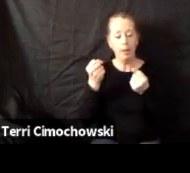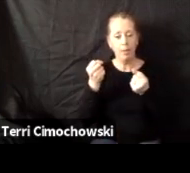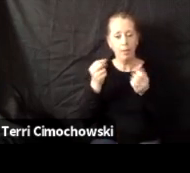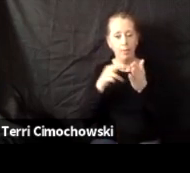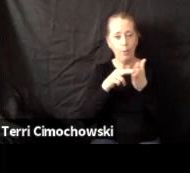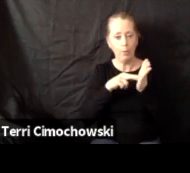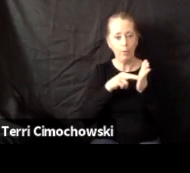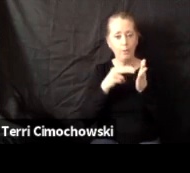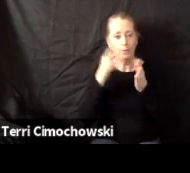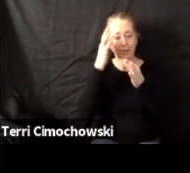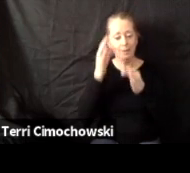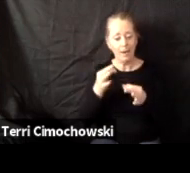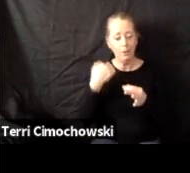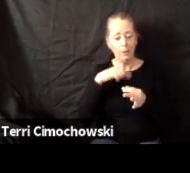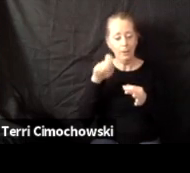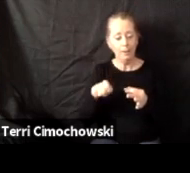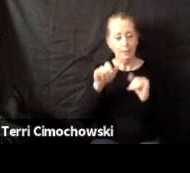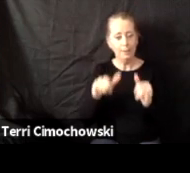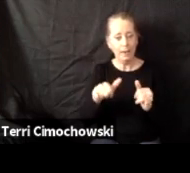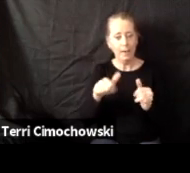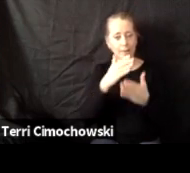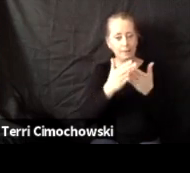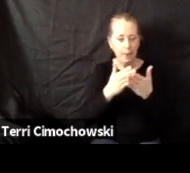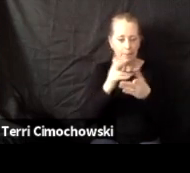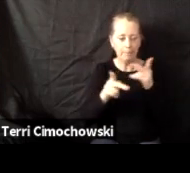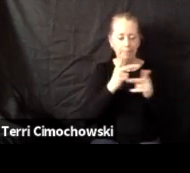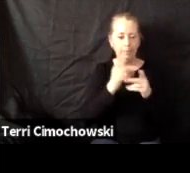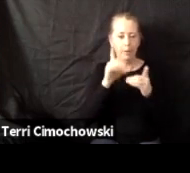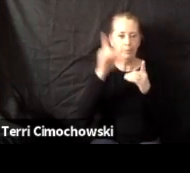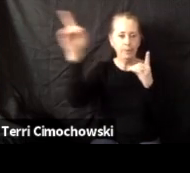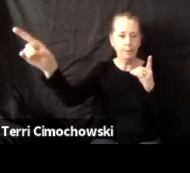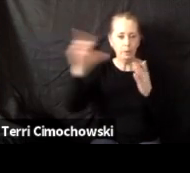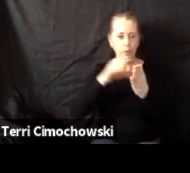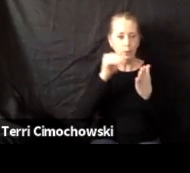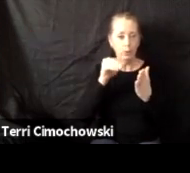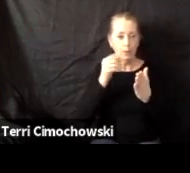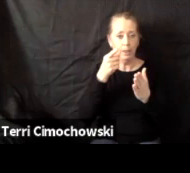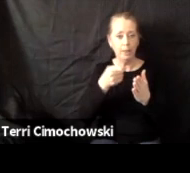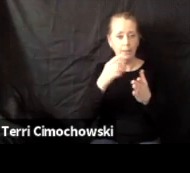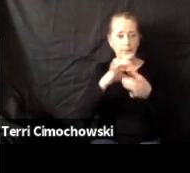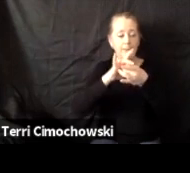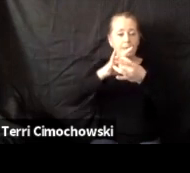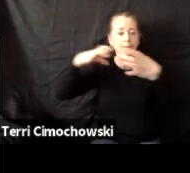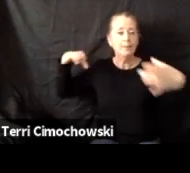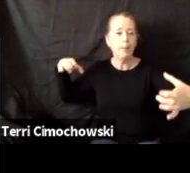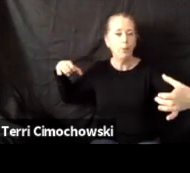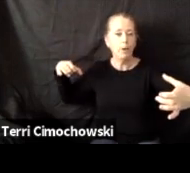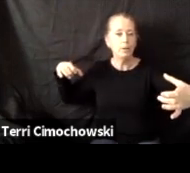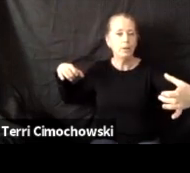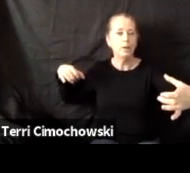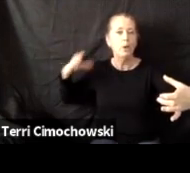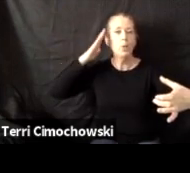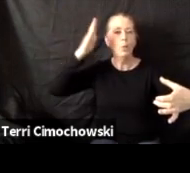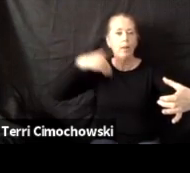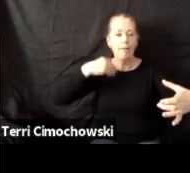that we still need to be in some sort of distance learning, this will be completely separate, and there will be a